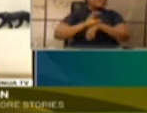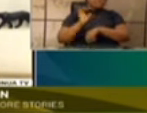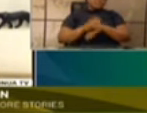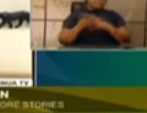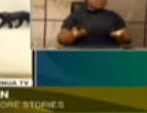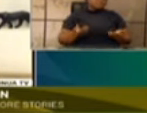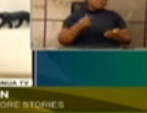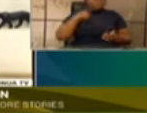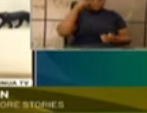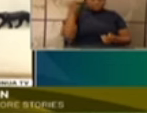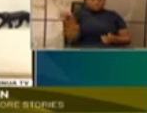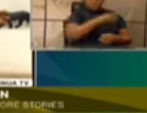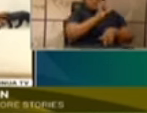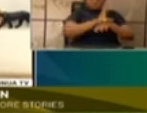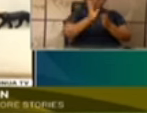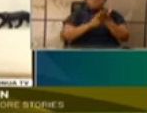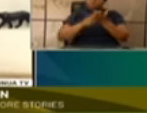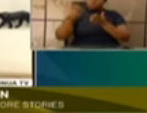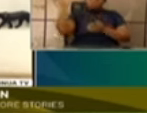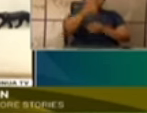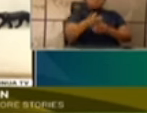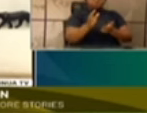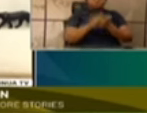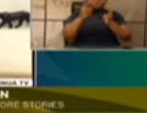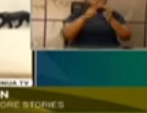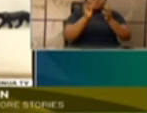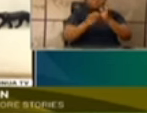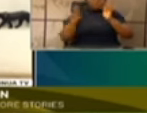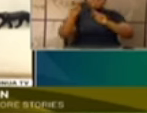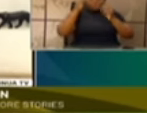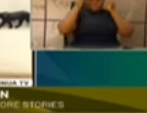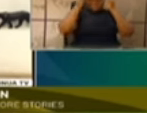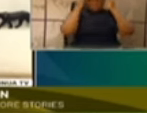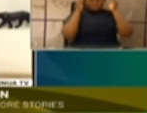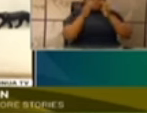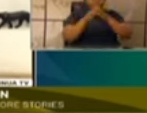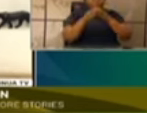see your buy school, this school, ye, then the battery will be.